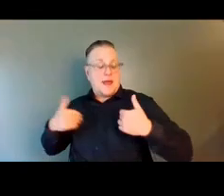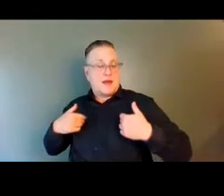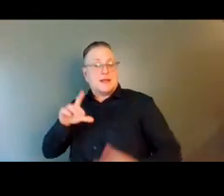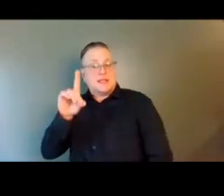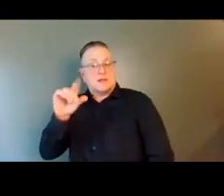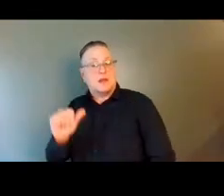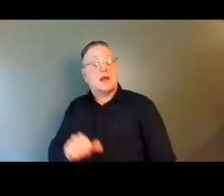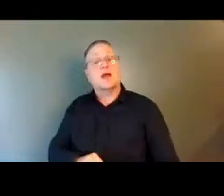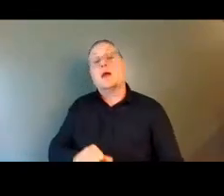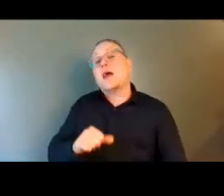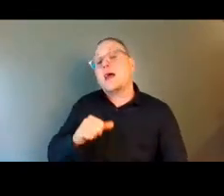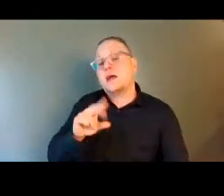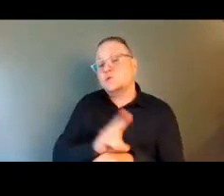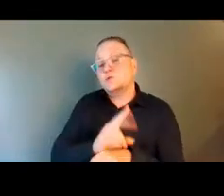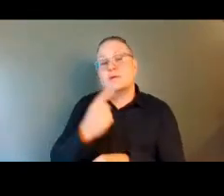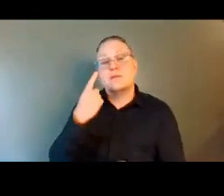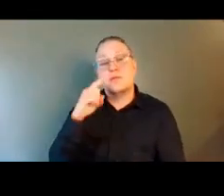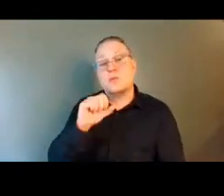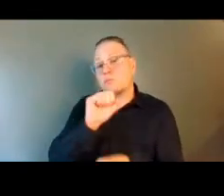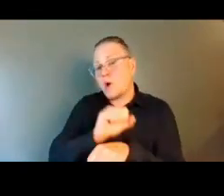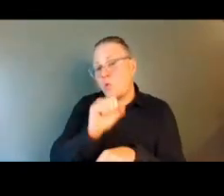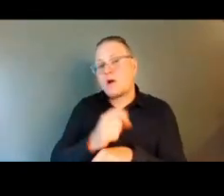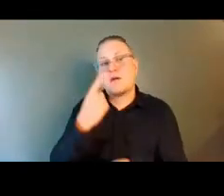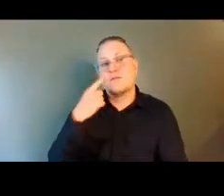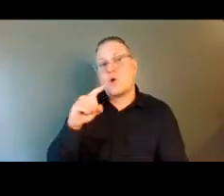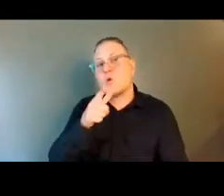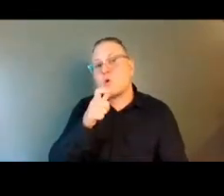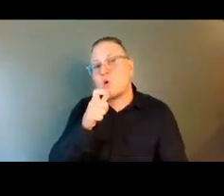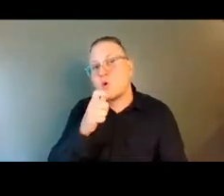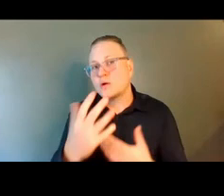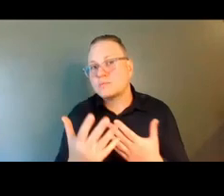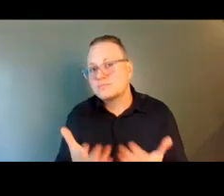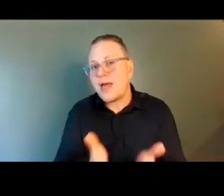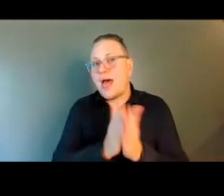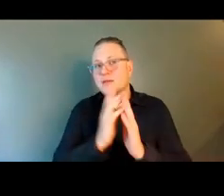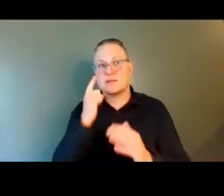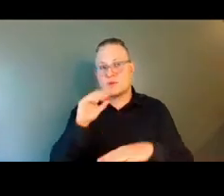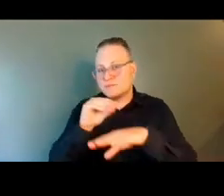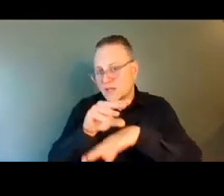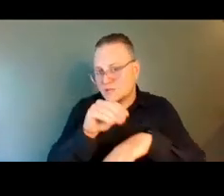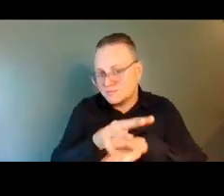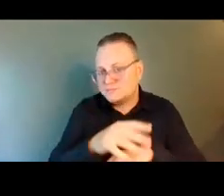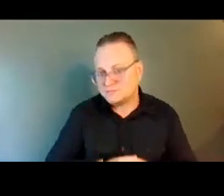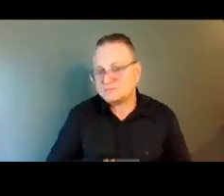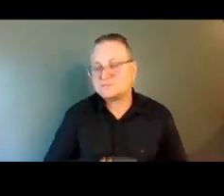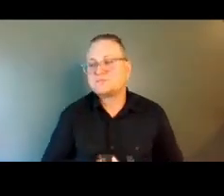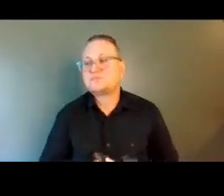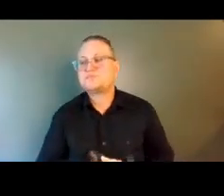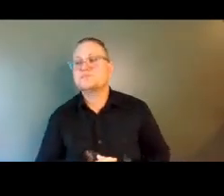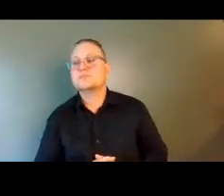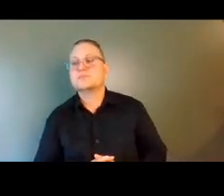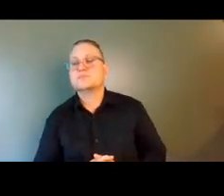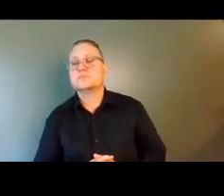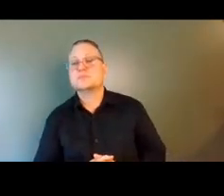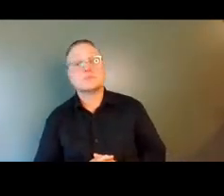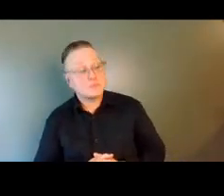Thank you. Certainly a trend there amongst all of you that the Title I is definitely a really important piece, although all